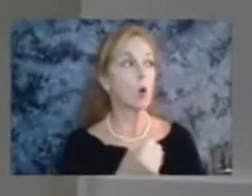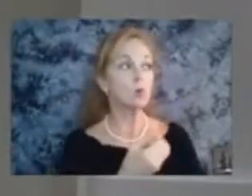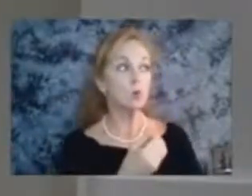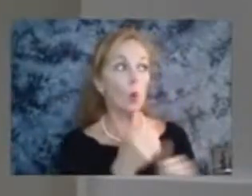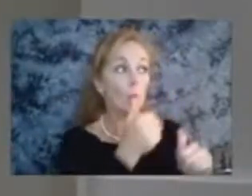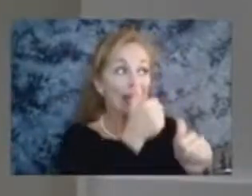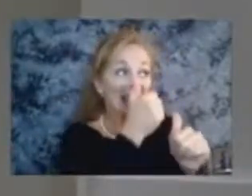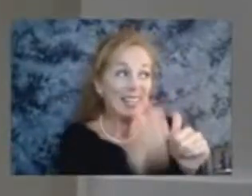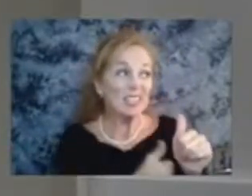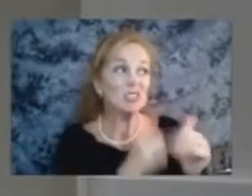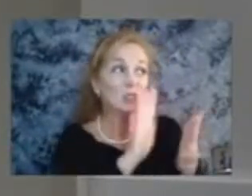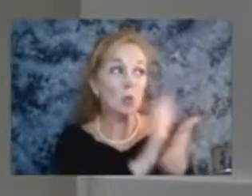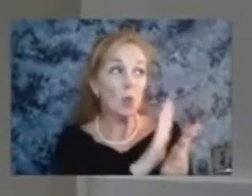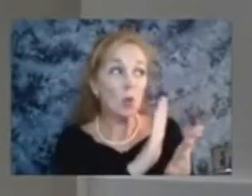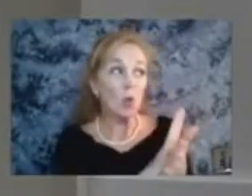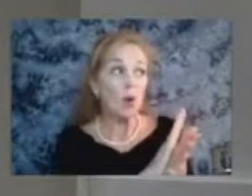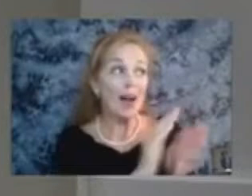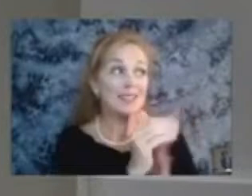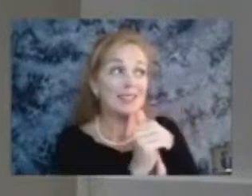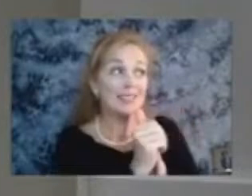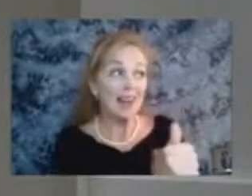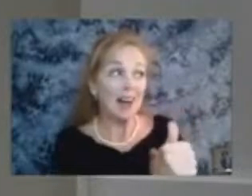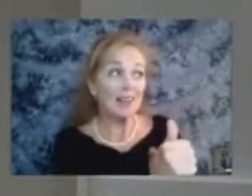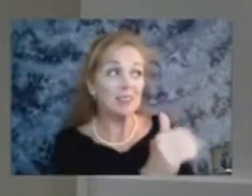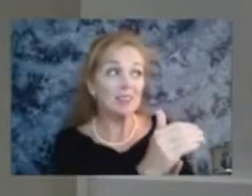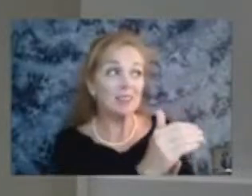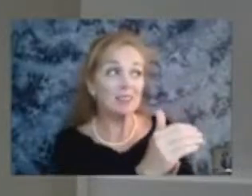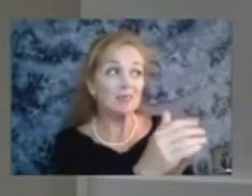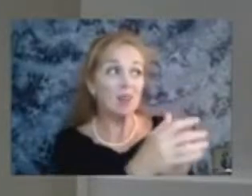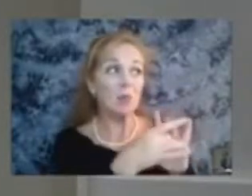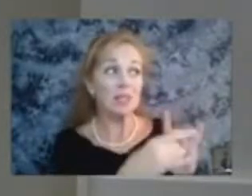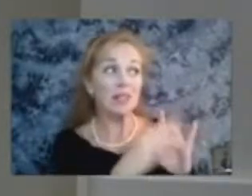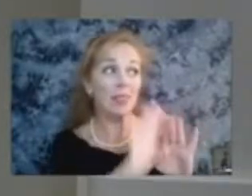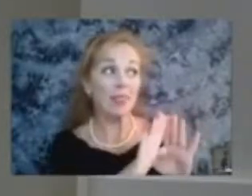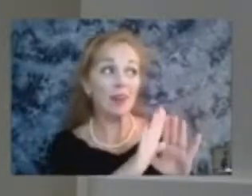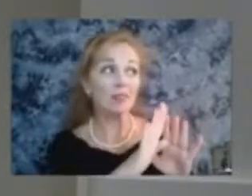catered to their layout? Yes. Okay, thank you.